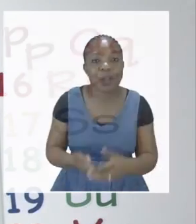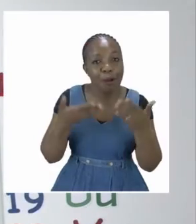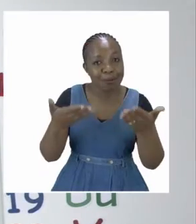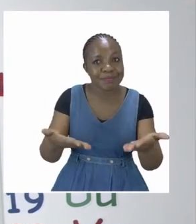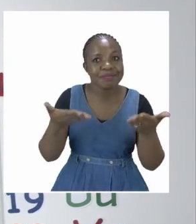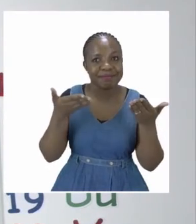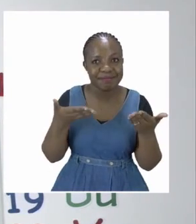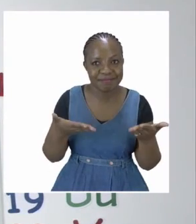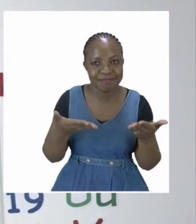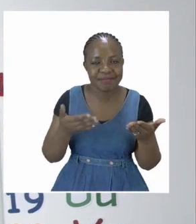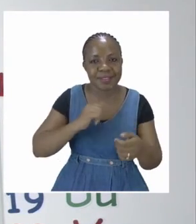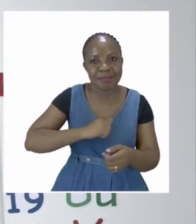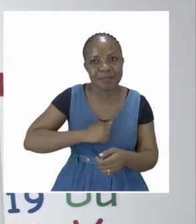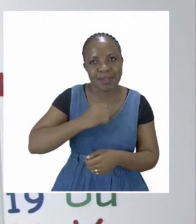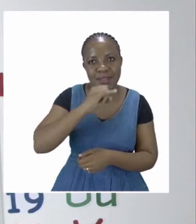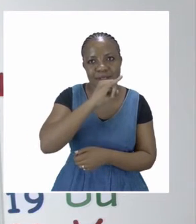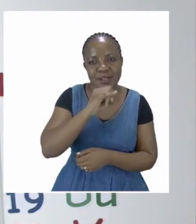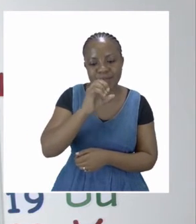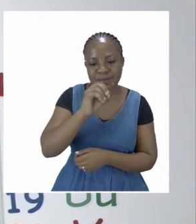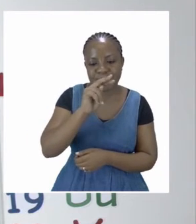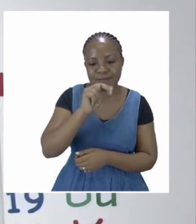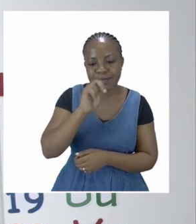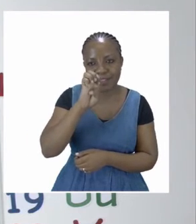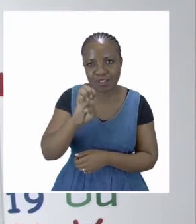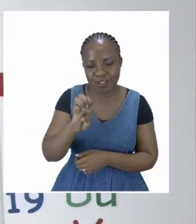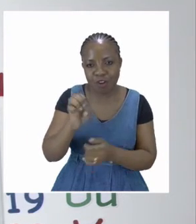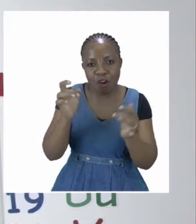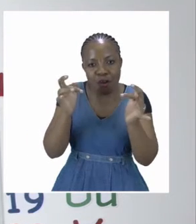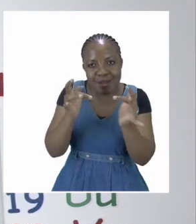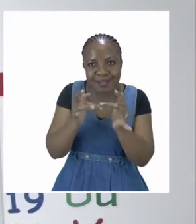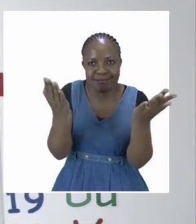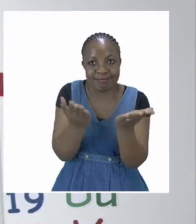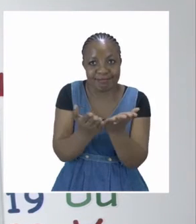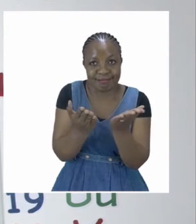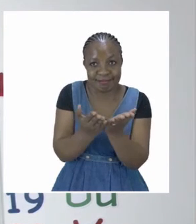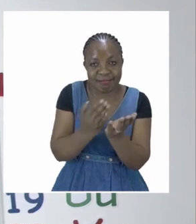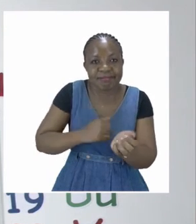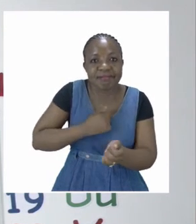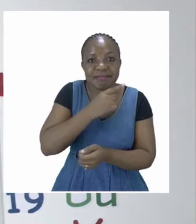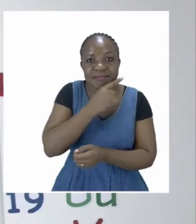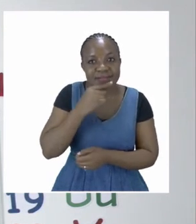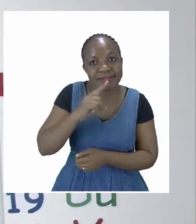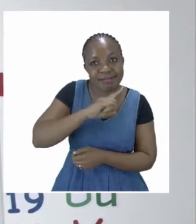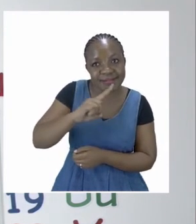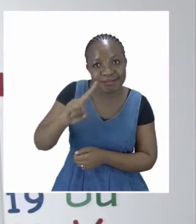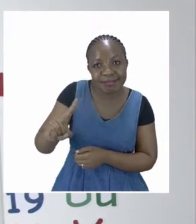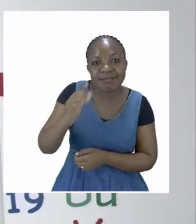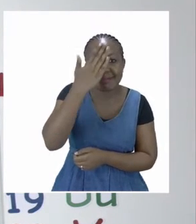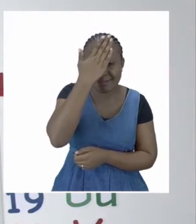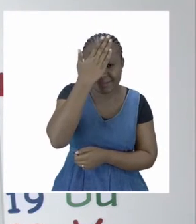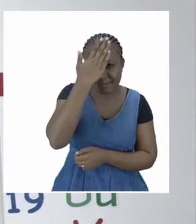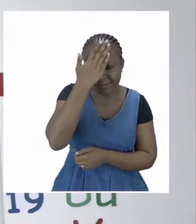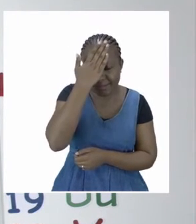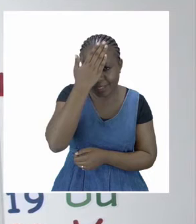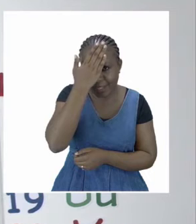Welcome to My Zone Online School. My name is Teacher Mutsa. Get your education